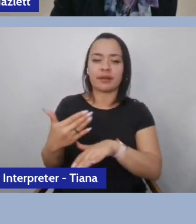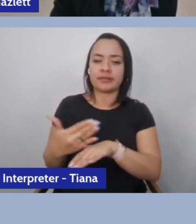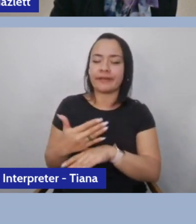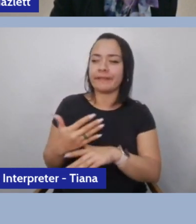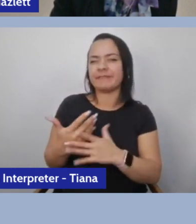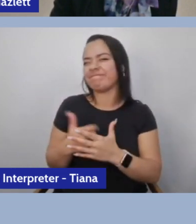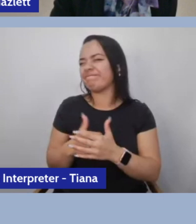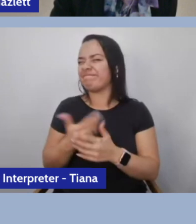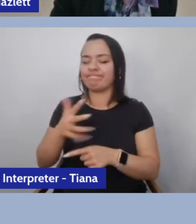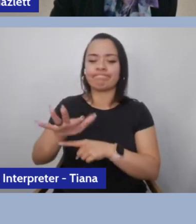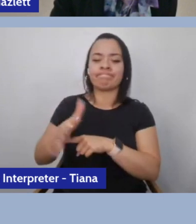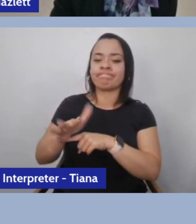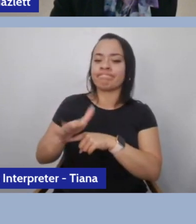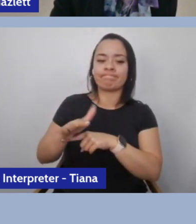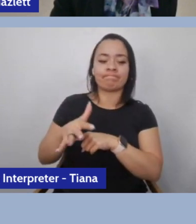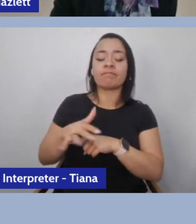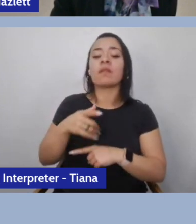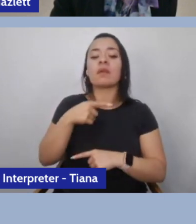then maybe